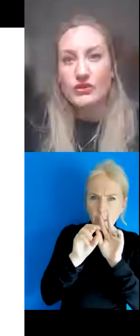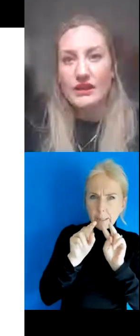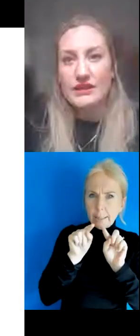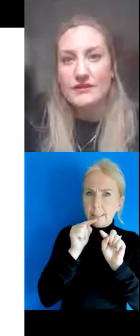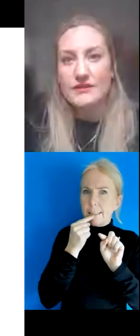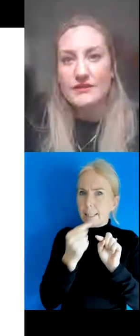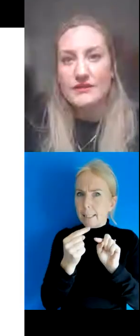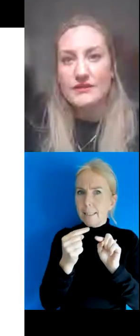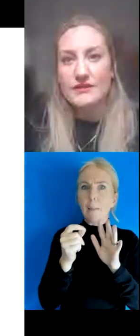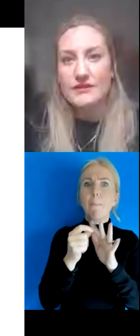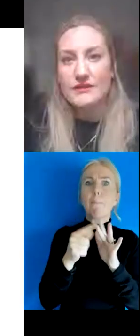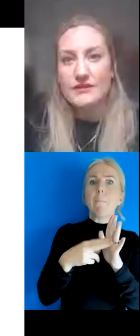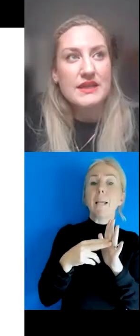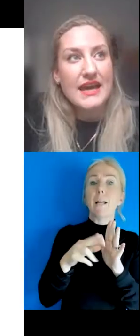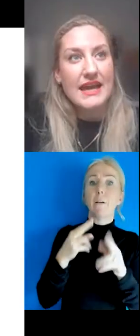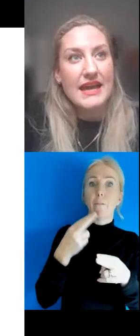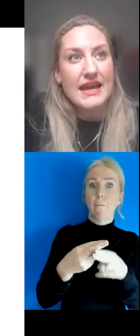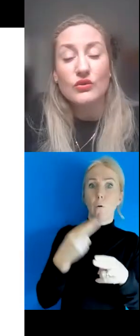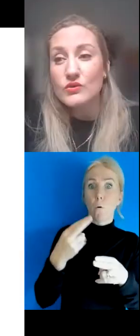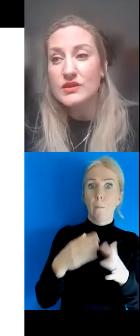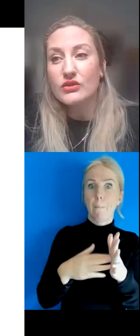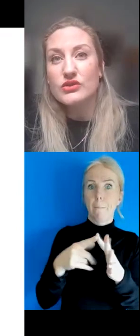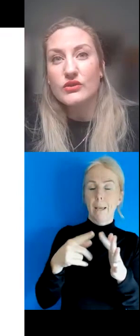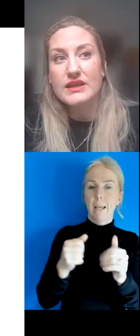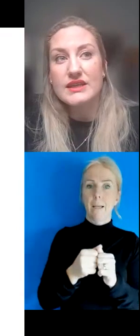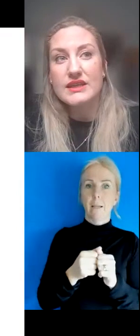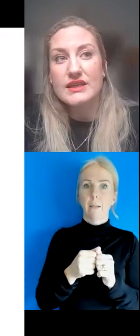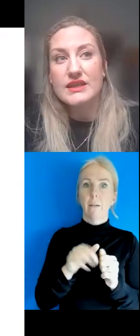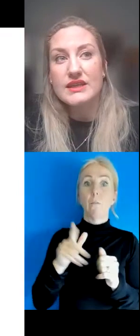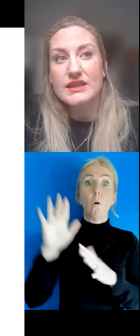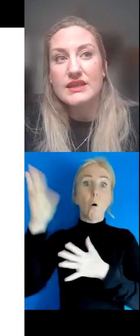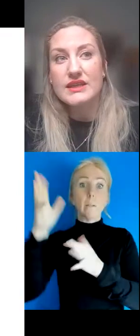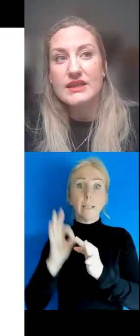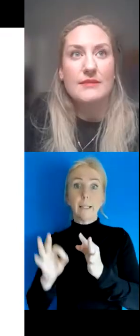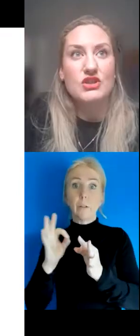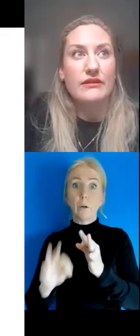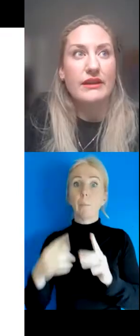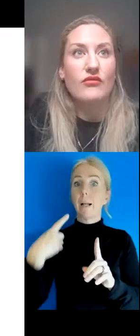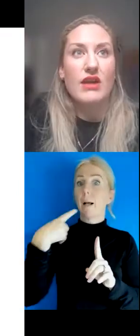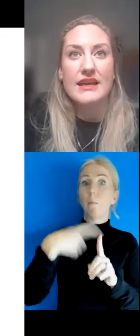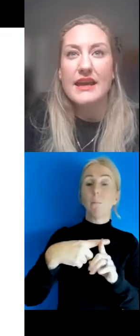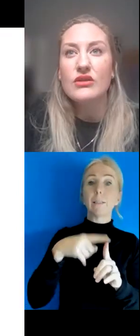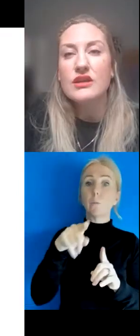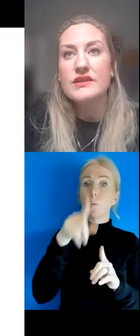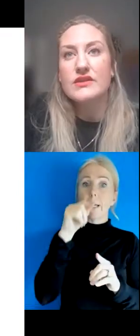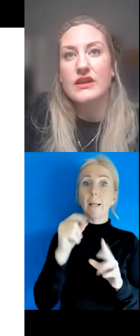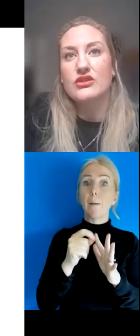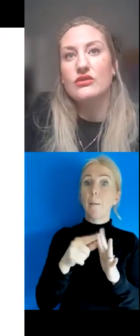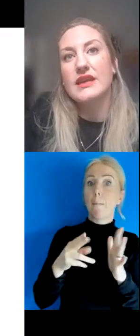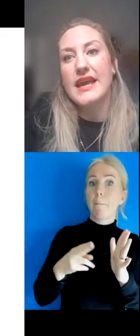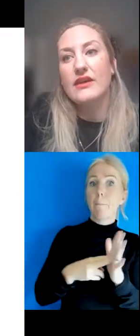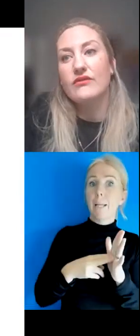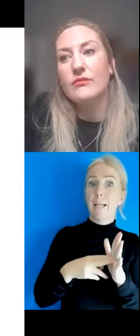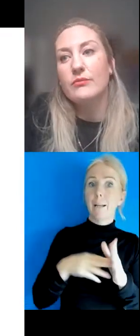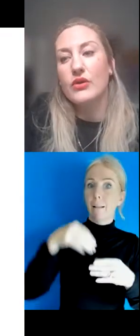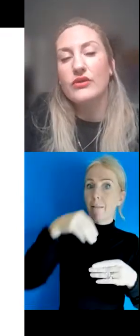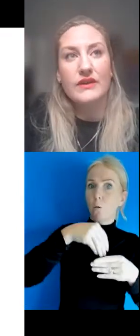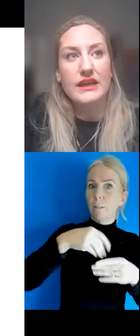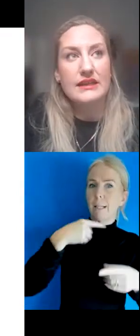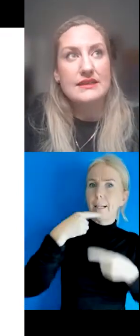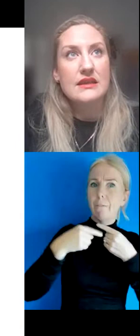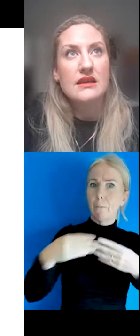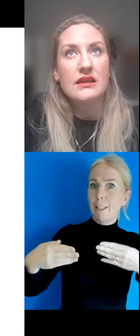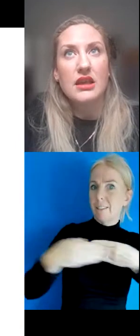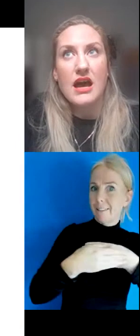You can do this for the Auslan interpreter, and you can also do this for the content that I'm sharing right now so that you can have